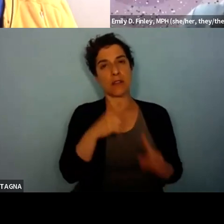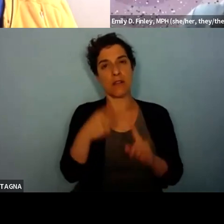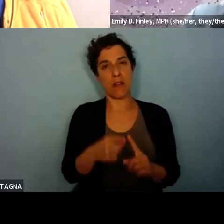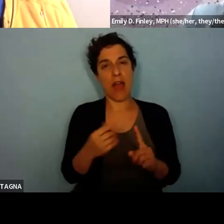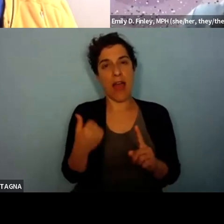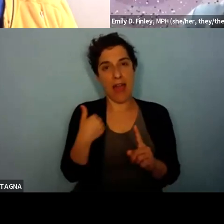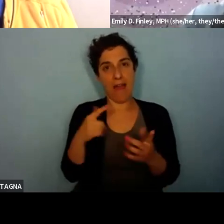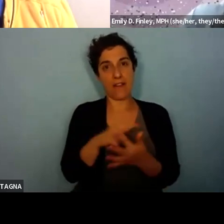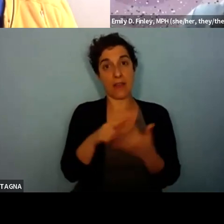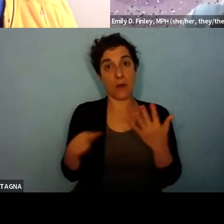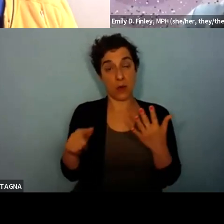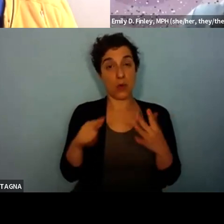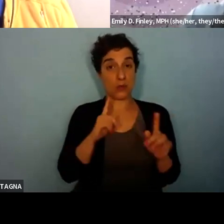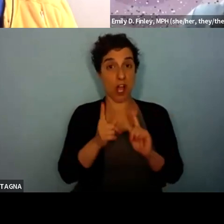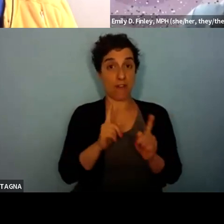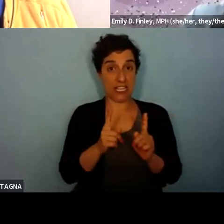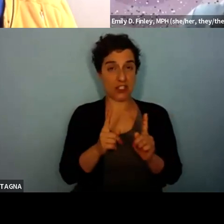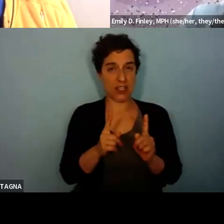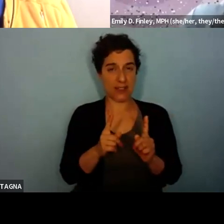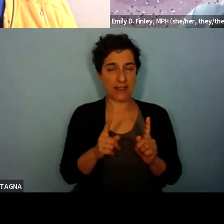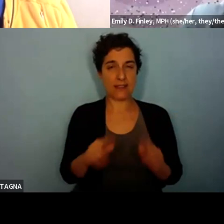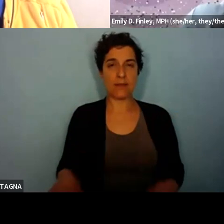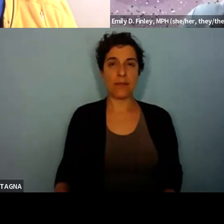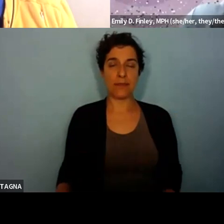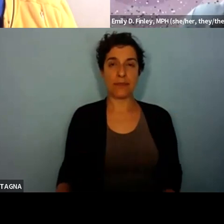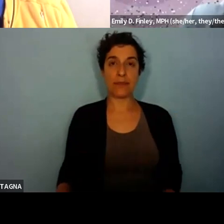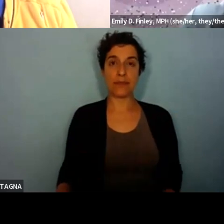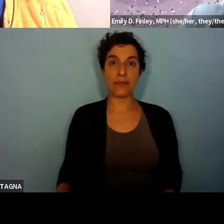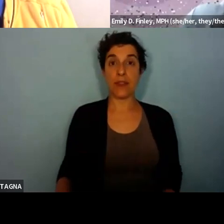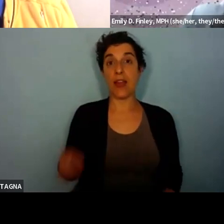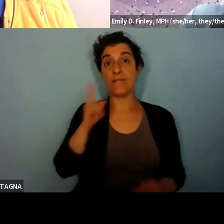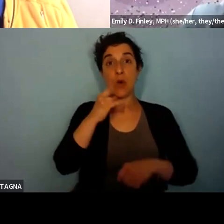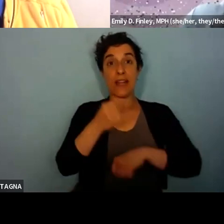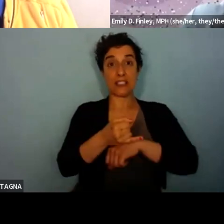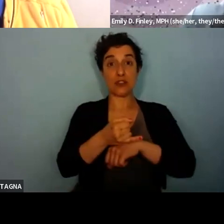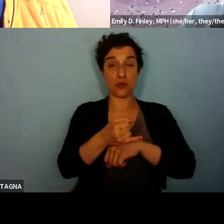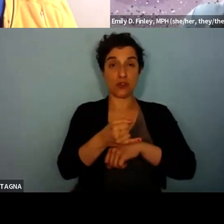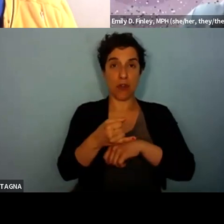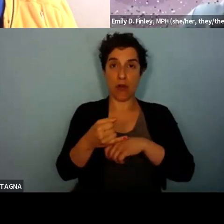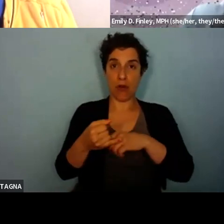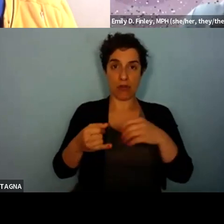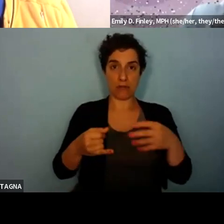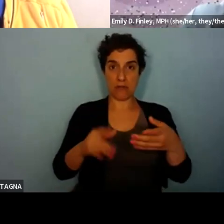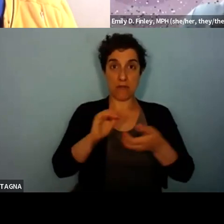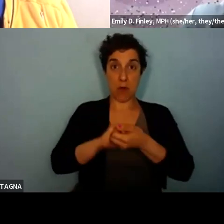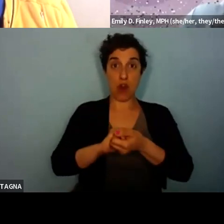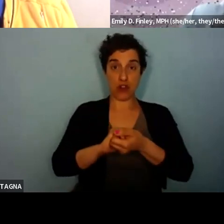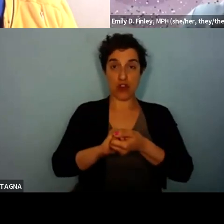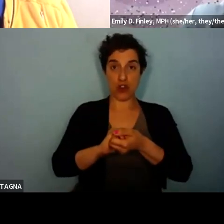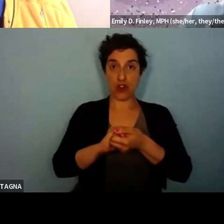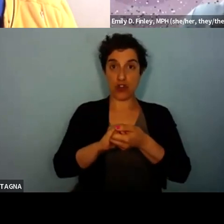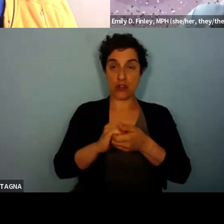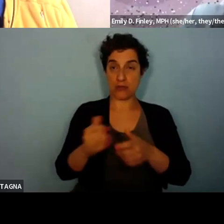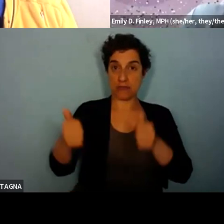those conversations. And I think for institutional partners, not only understanding what